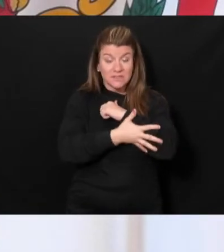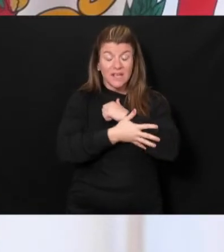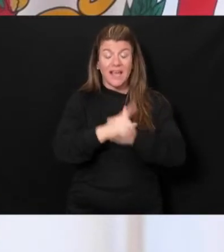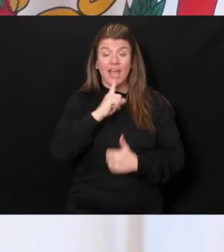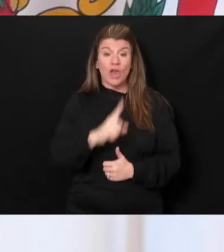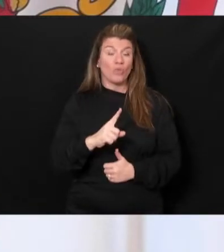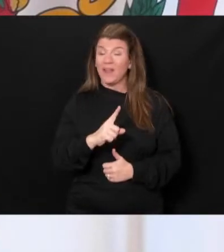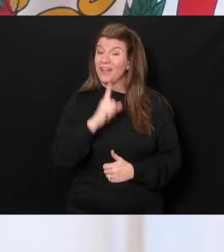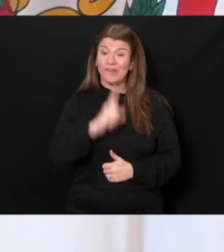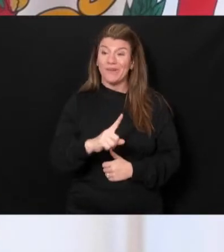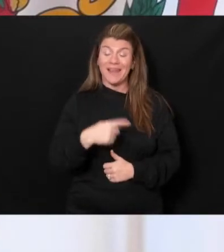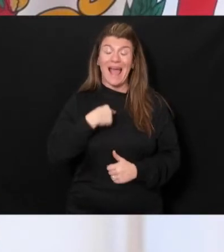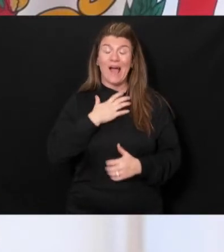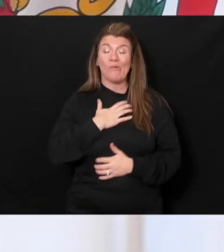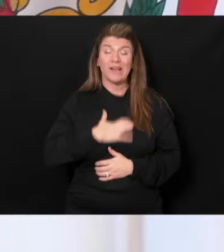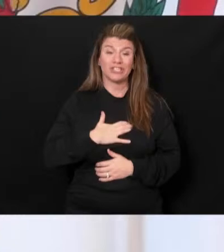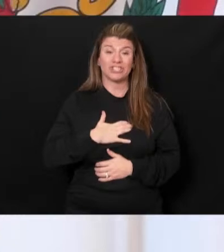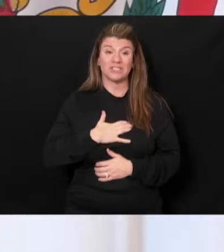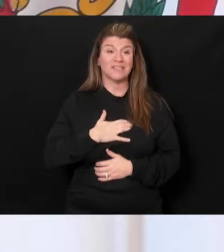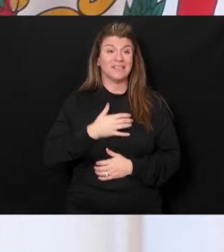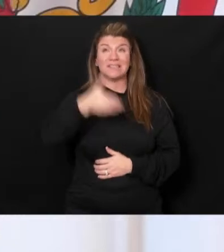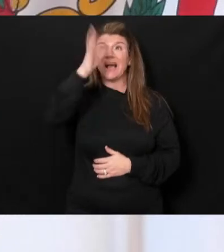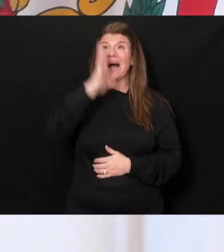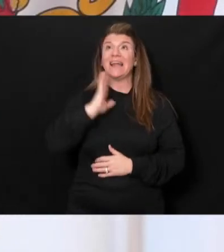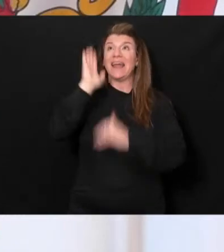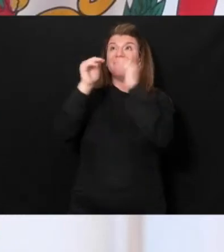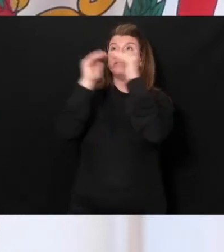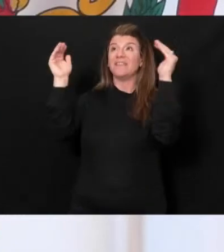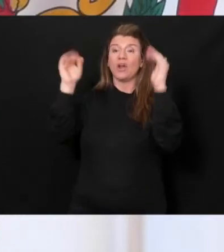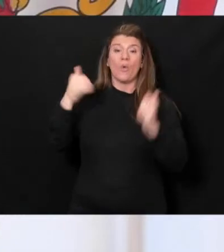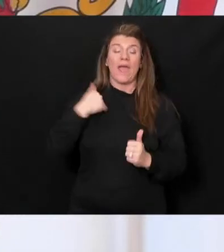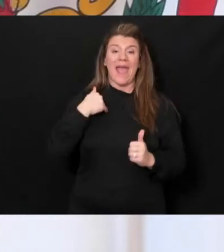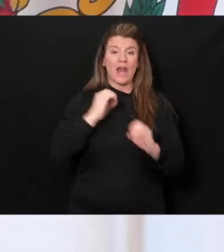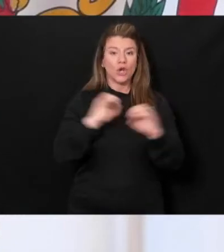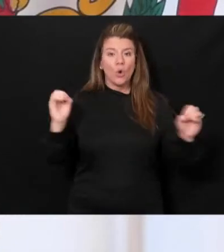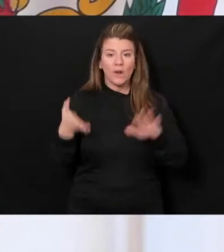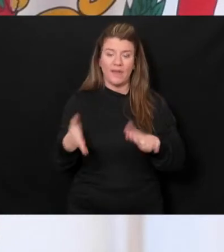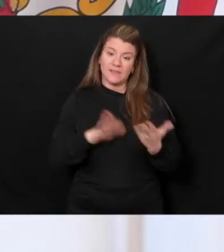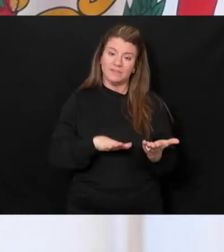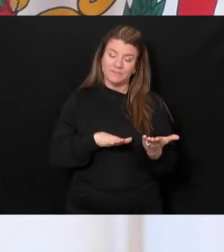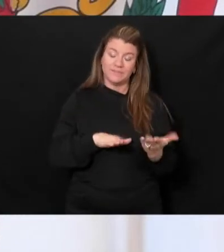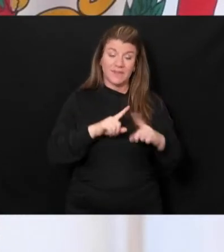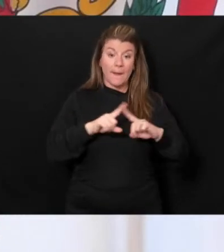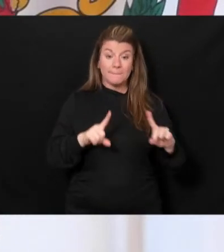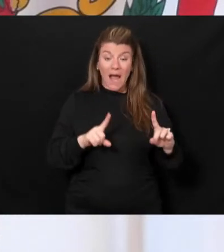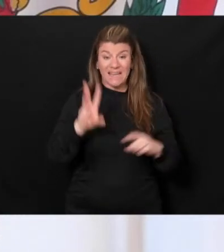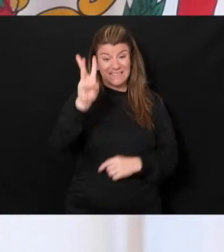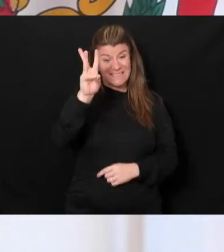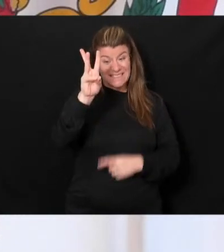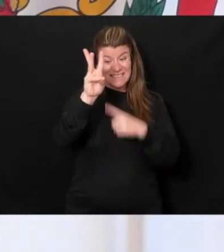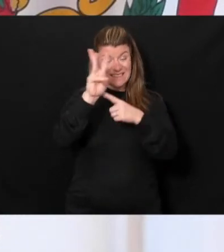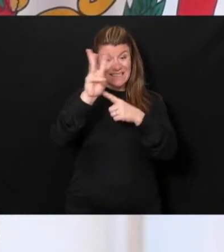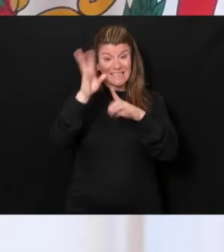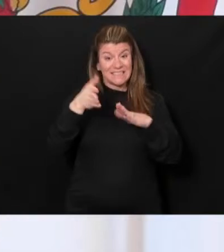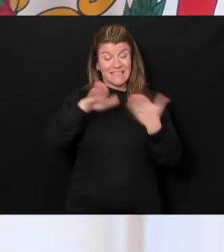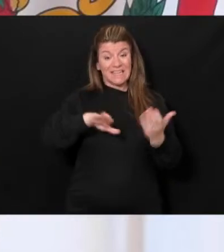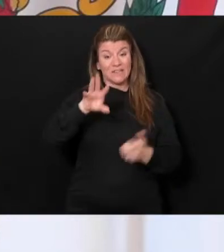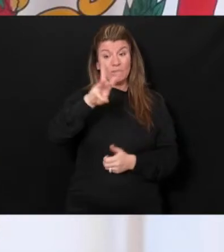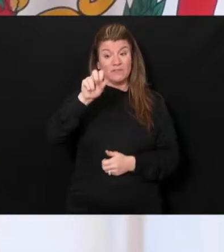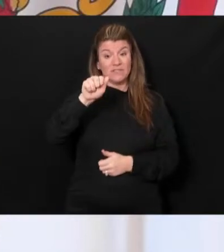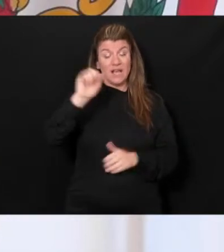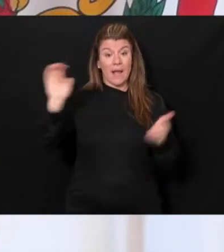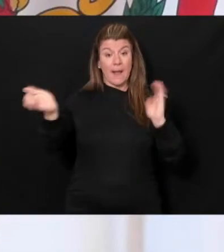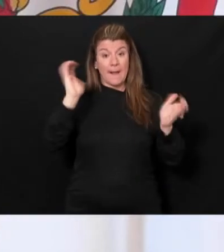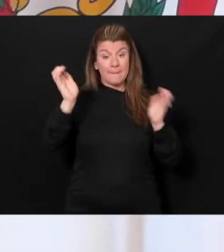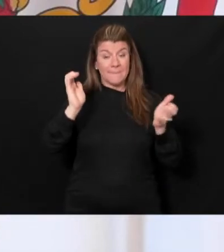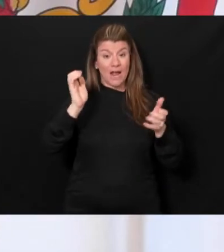really, I wish to God above that we didn't have any deaths, but 6 deaths in West Virginia